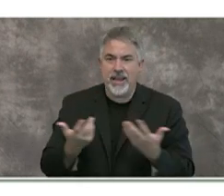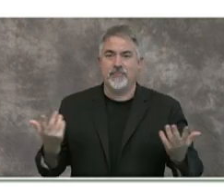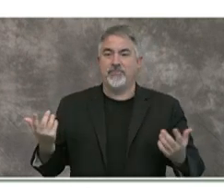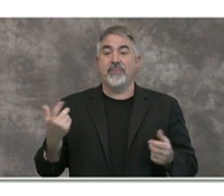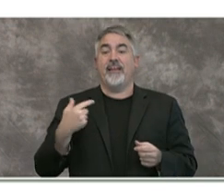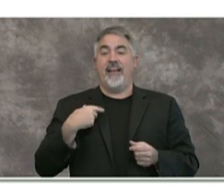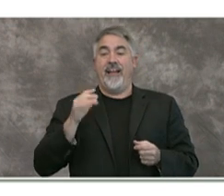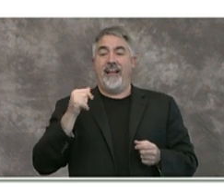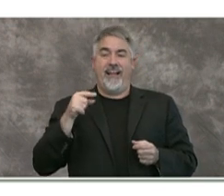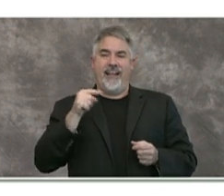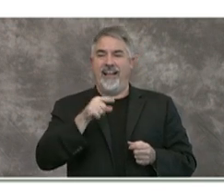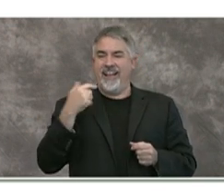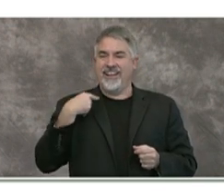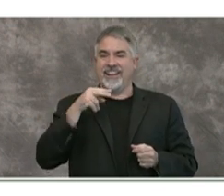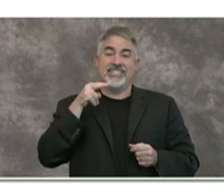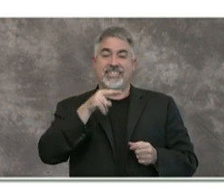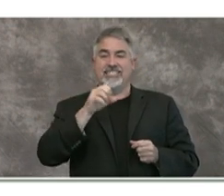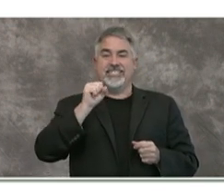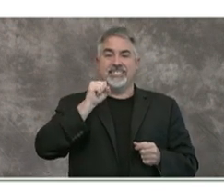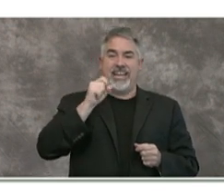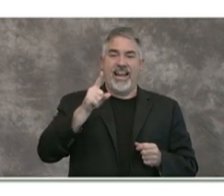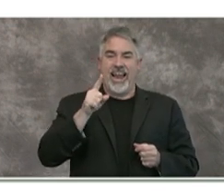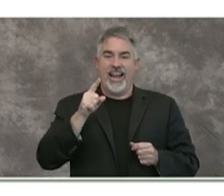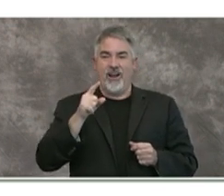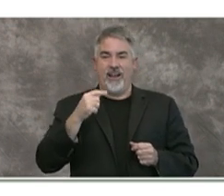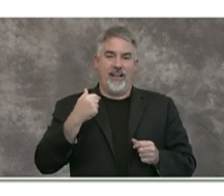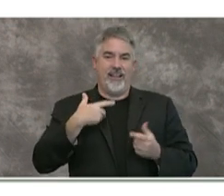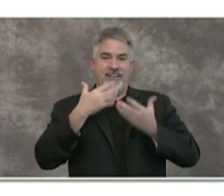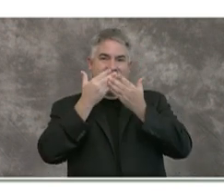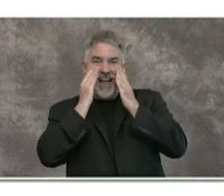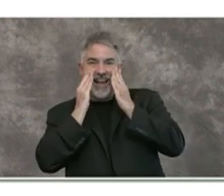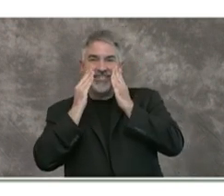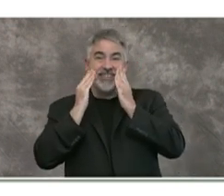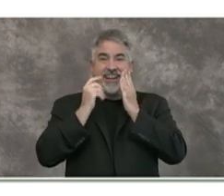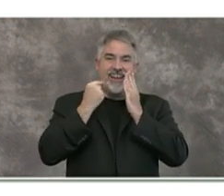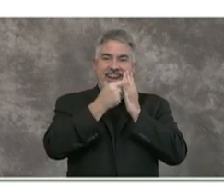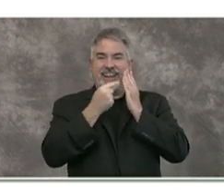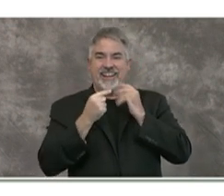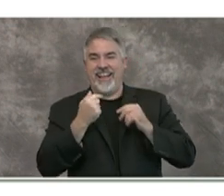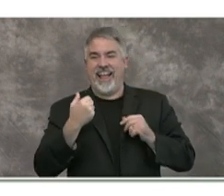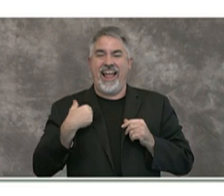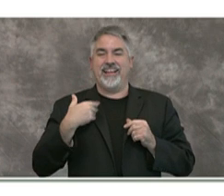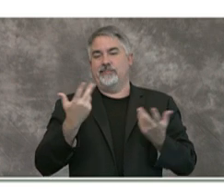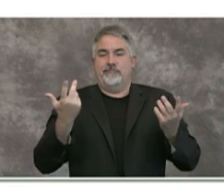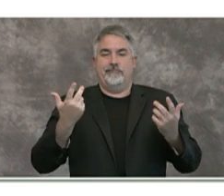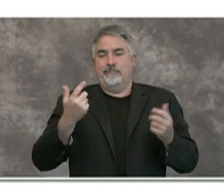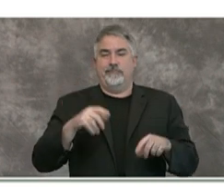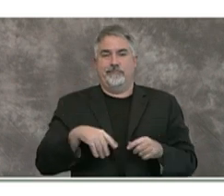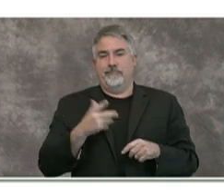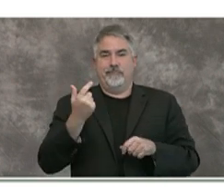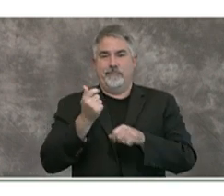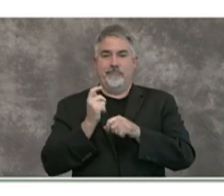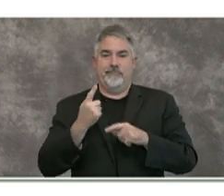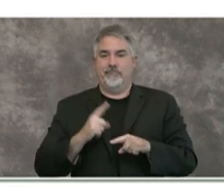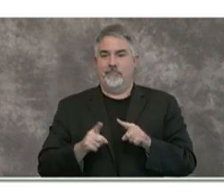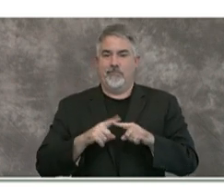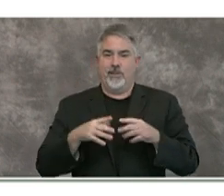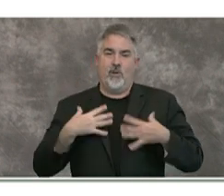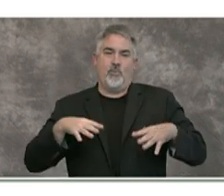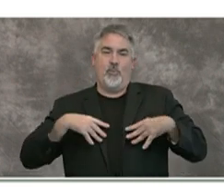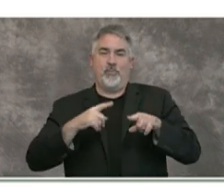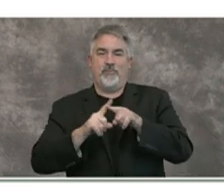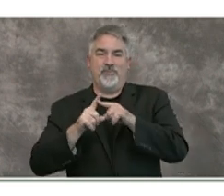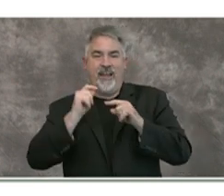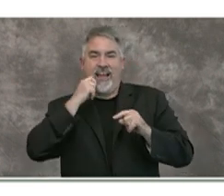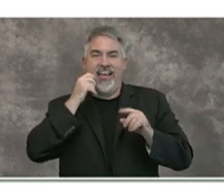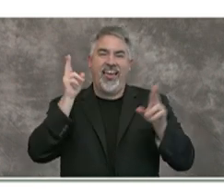Friar with an appropriate face covering there, not a medical mask, not a surgical mask, a very creative face covering there.